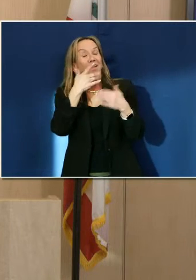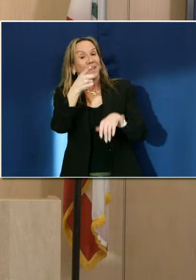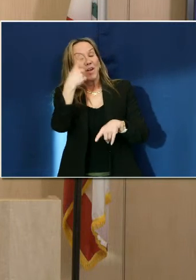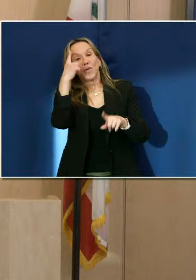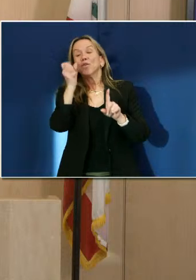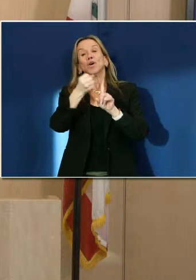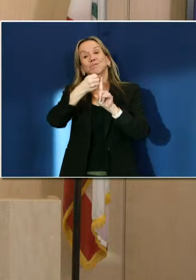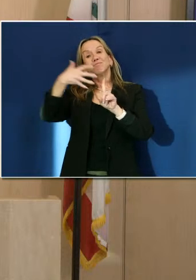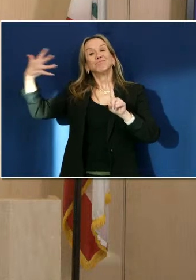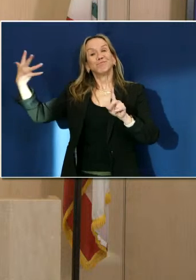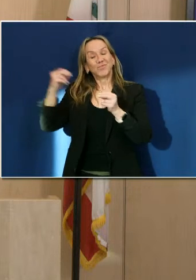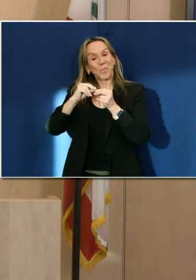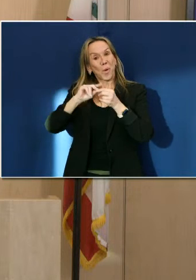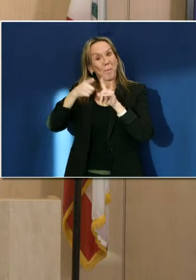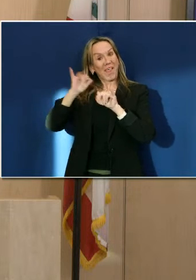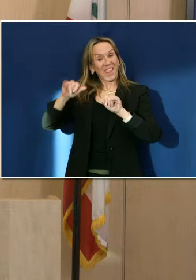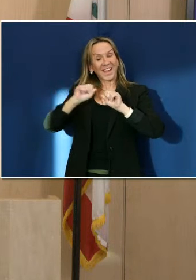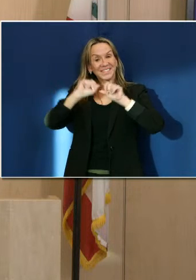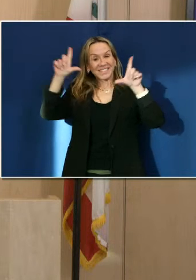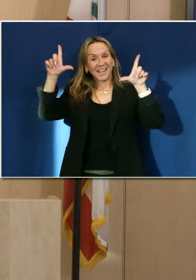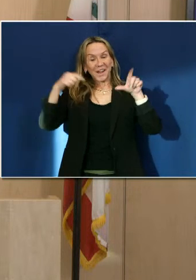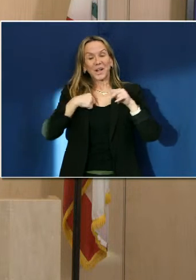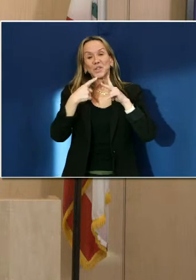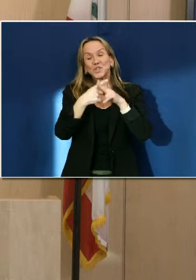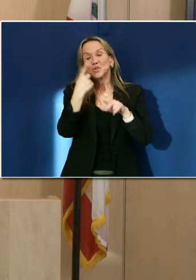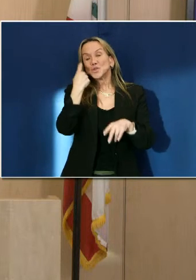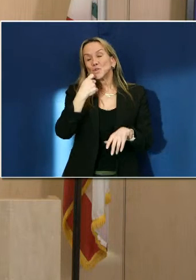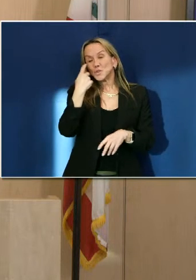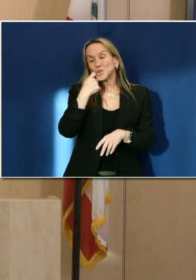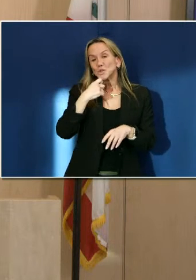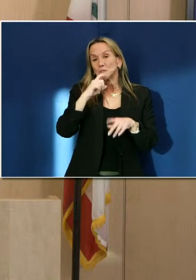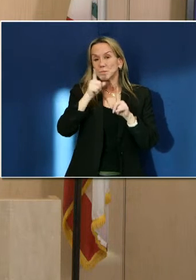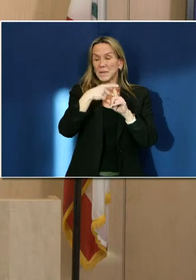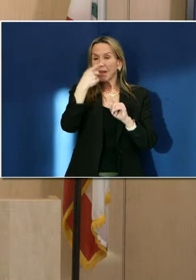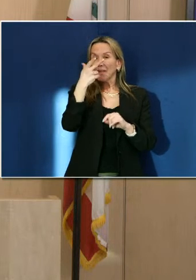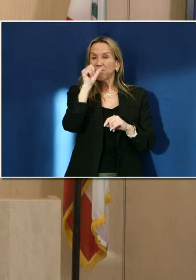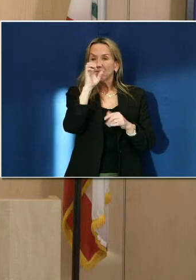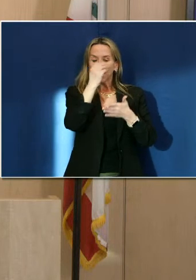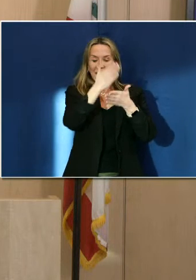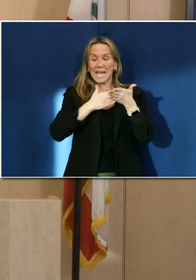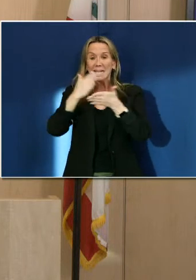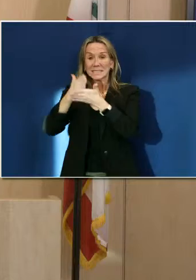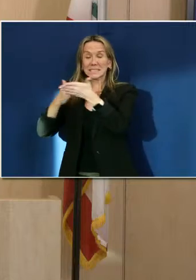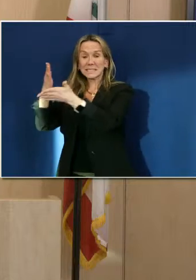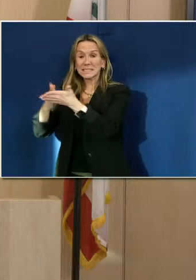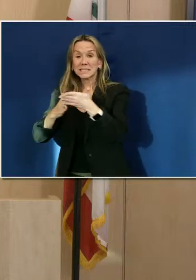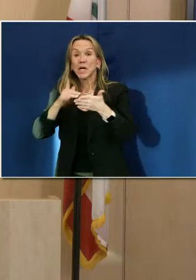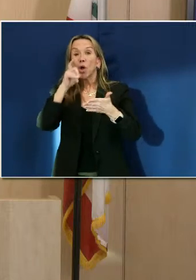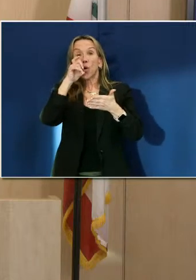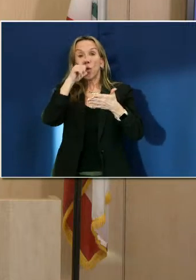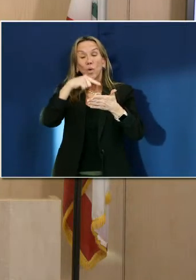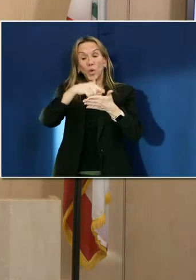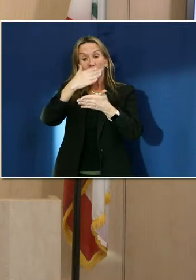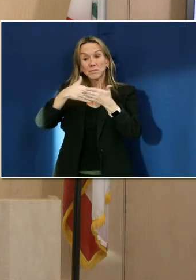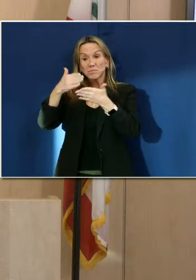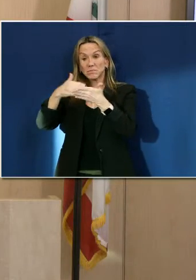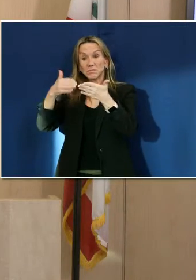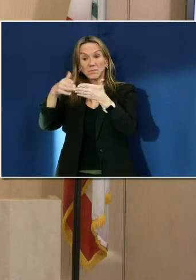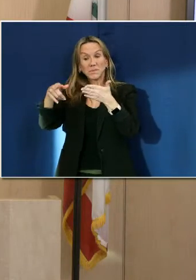that I showed about the phases that have been delineated by the federal government. Phase